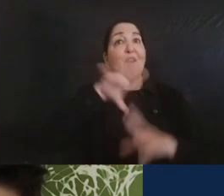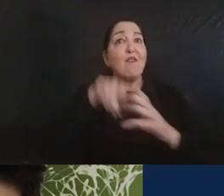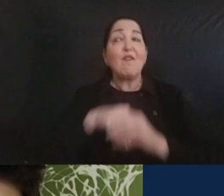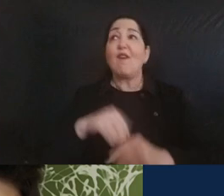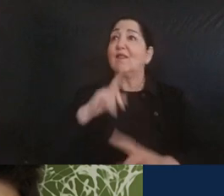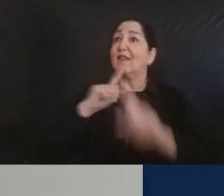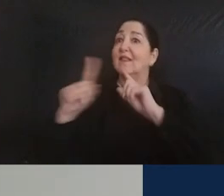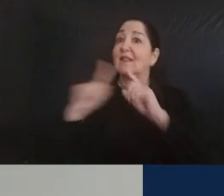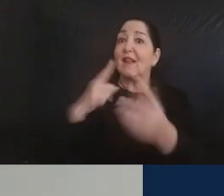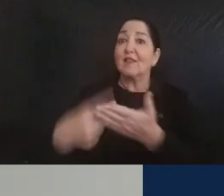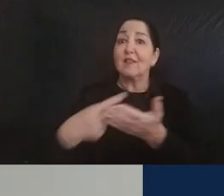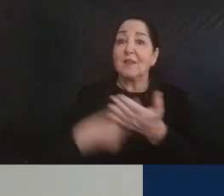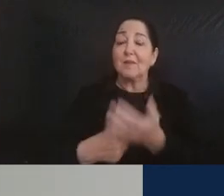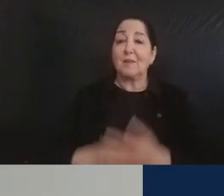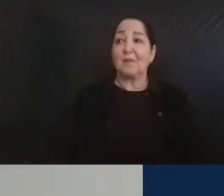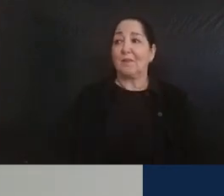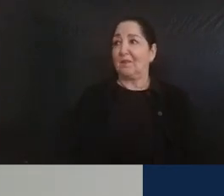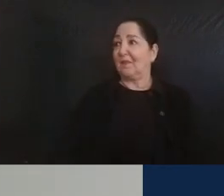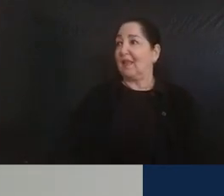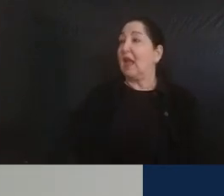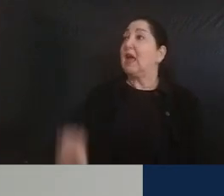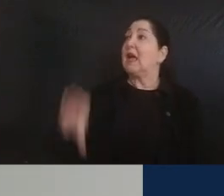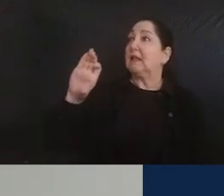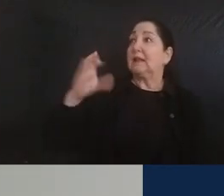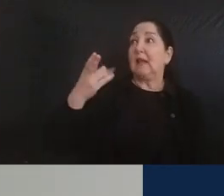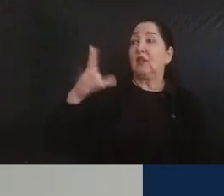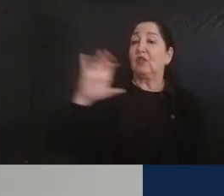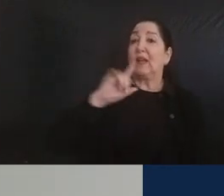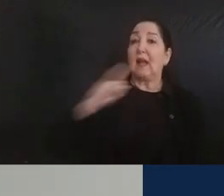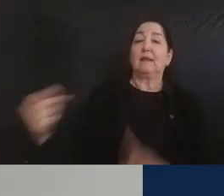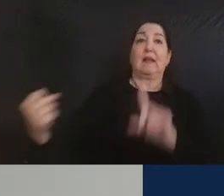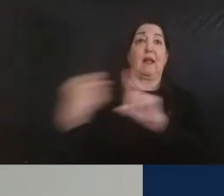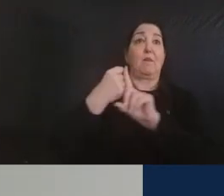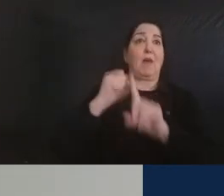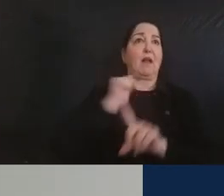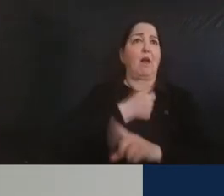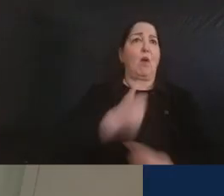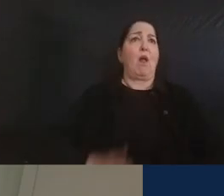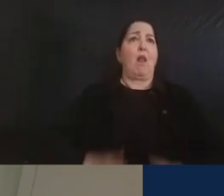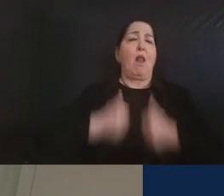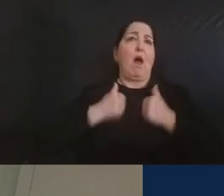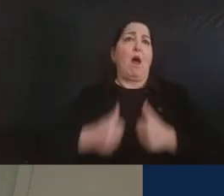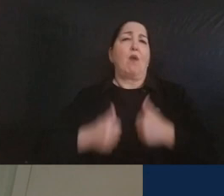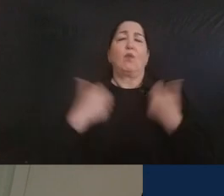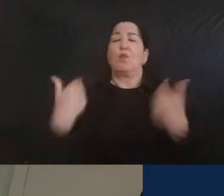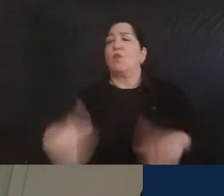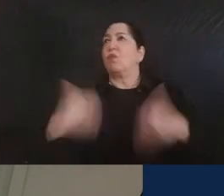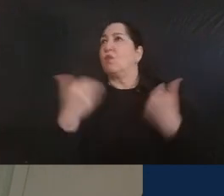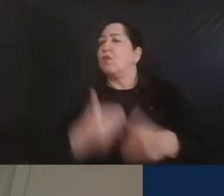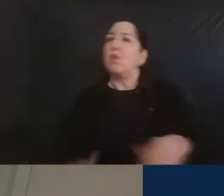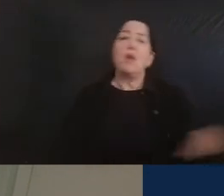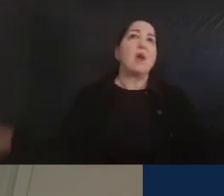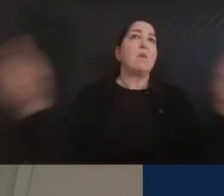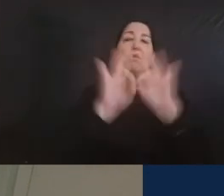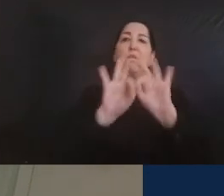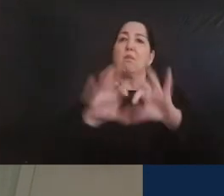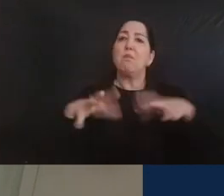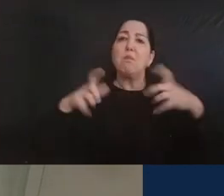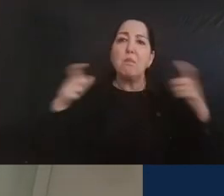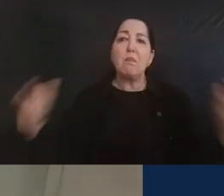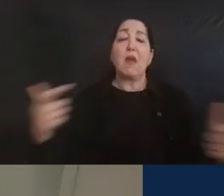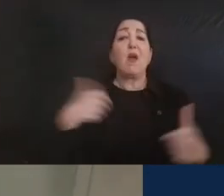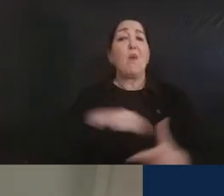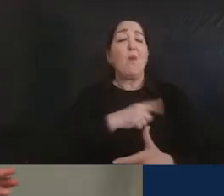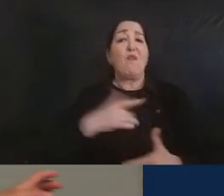in discussions. CHC has made a huge impact on our lives. We really feel like CHC is